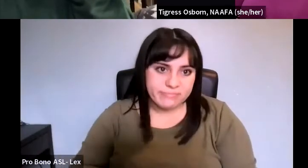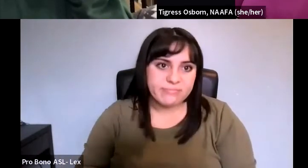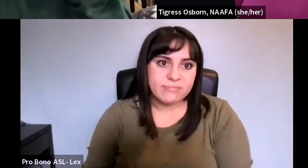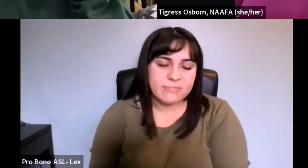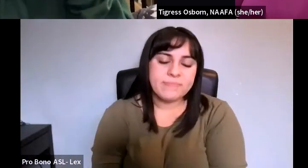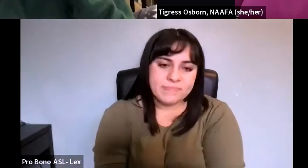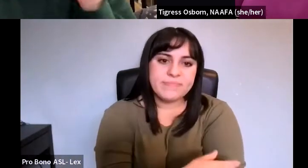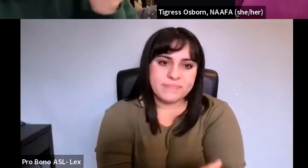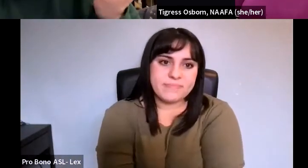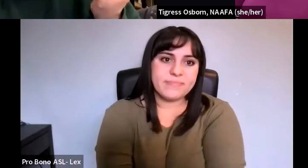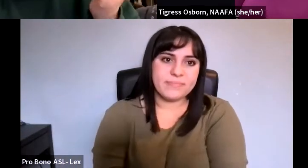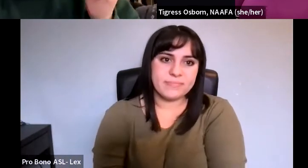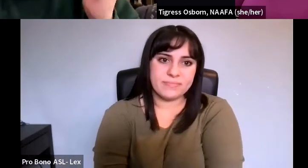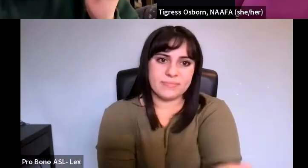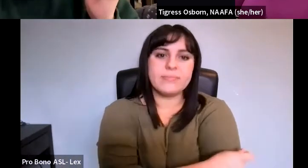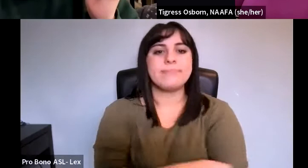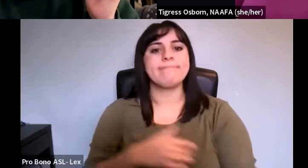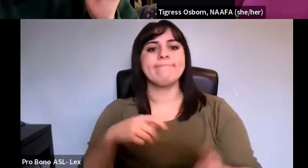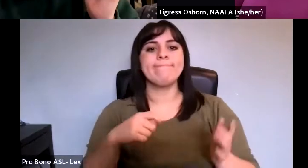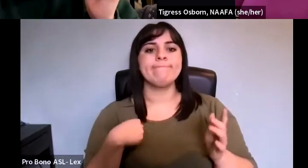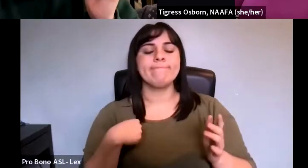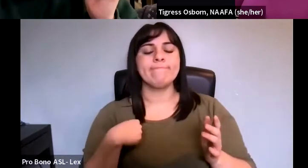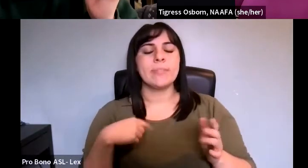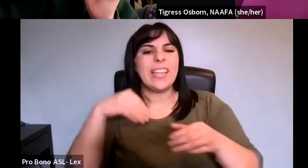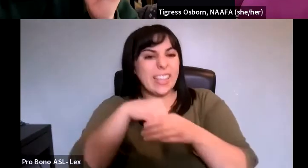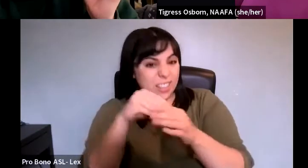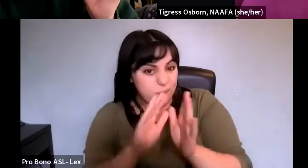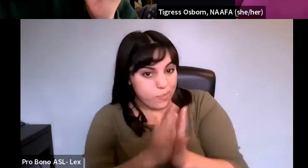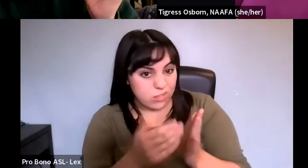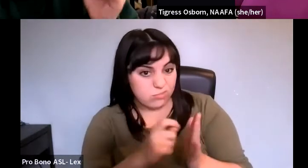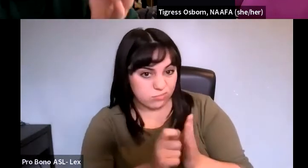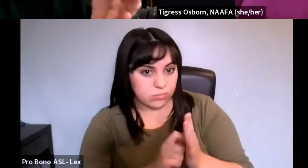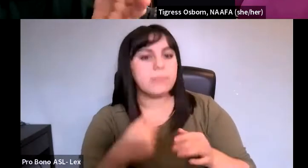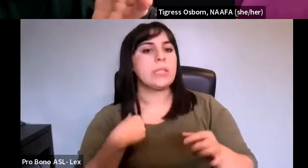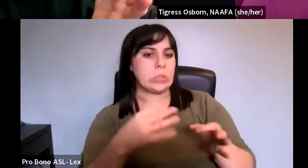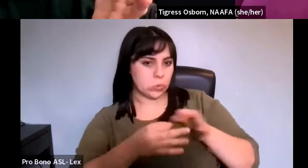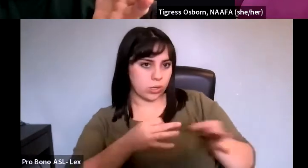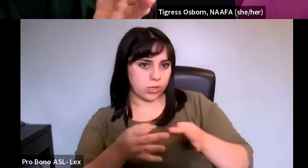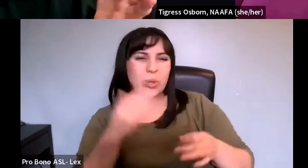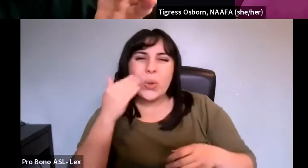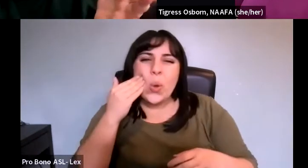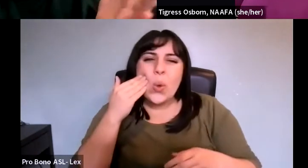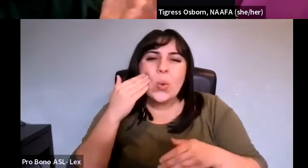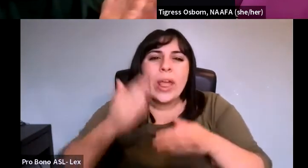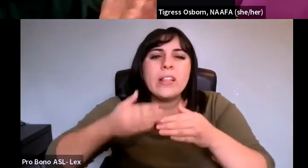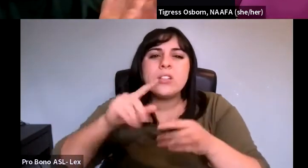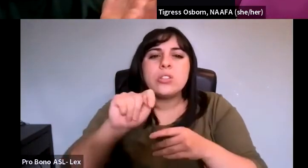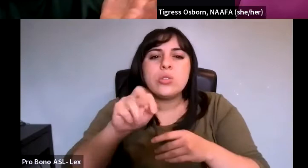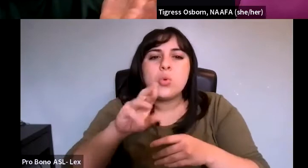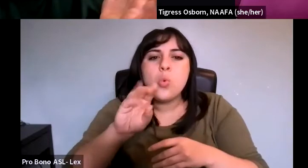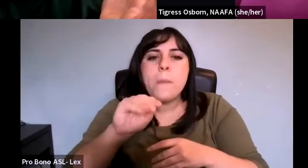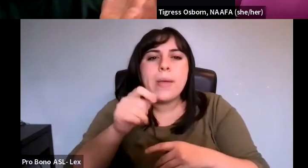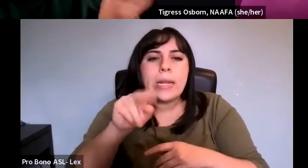it's the way I describe it in the book is like at the end of the Truman Show, the movie, where